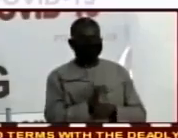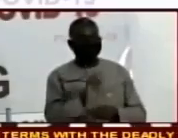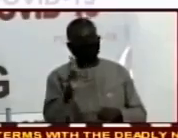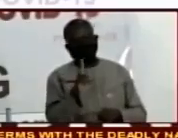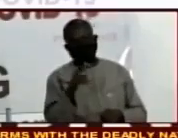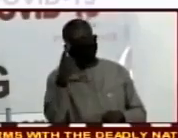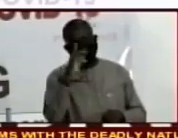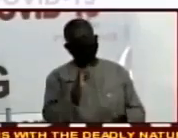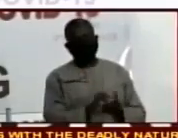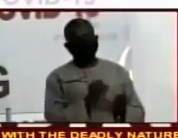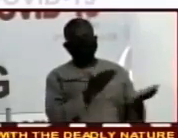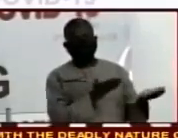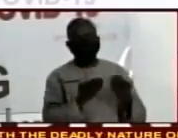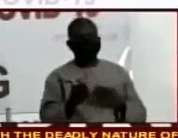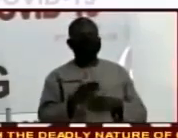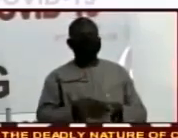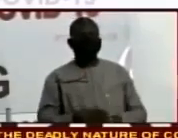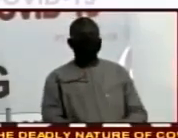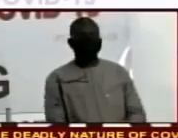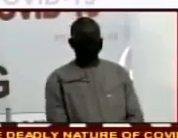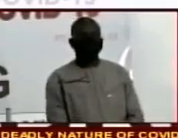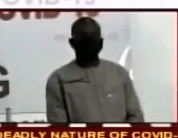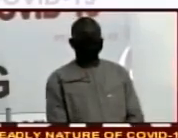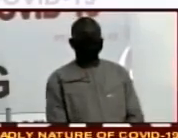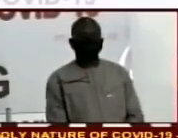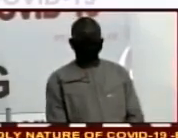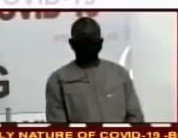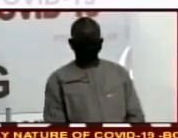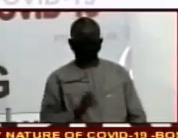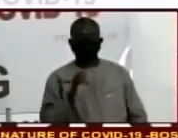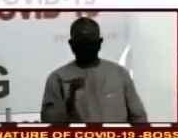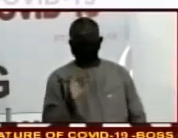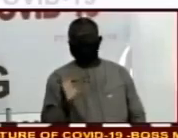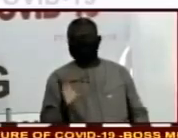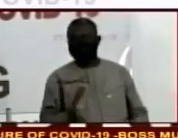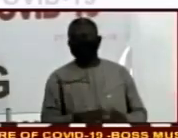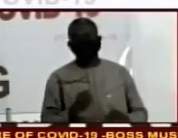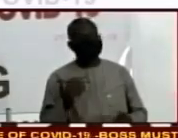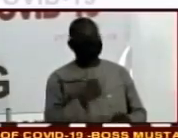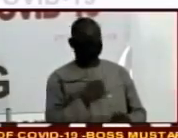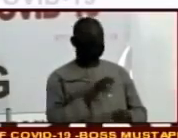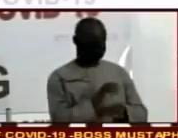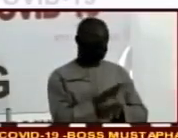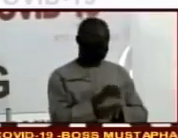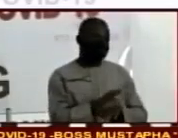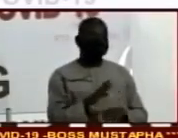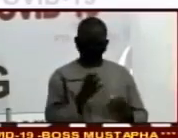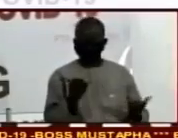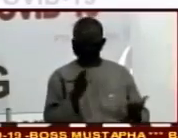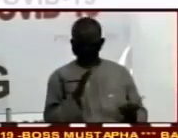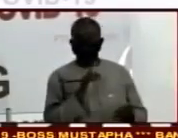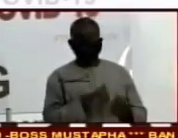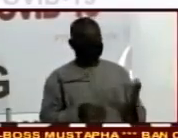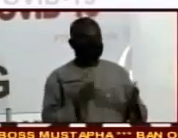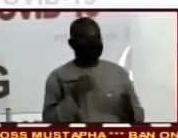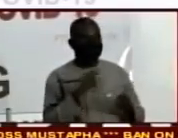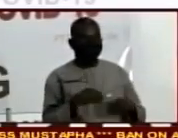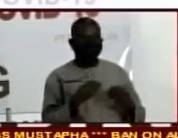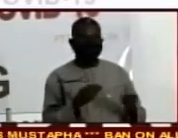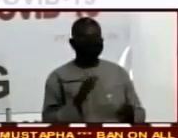these evacuation and emergency flights. So the only advice one can give is to